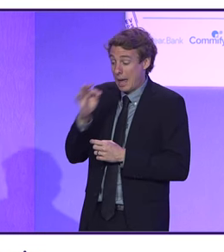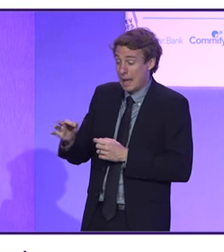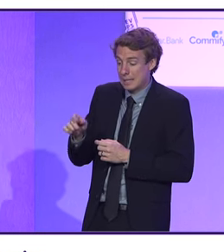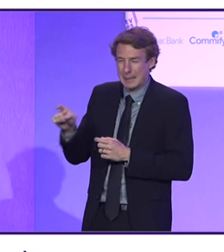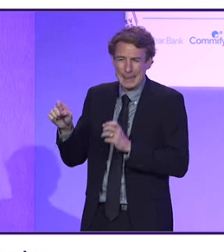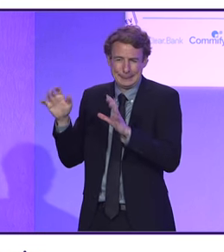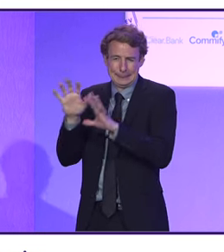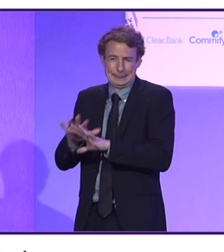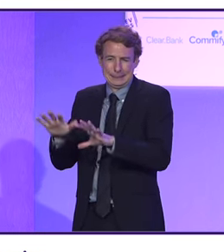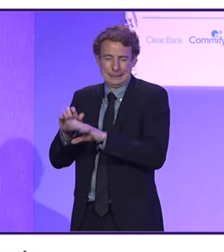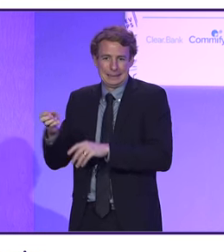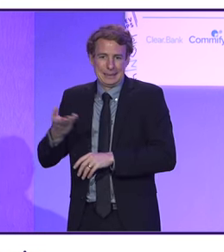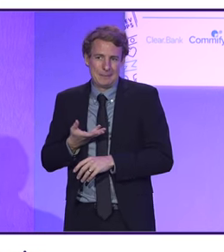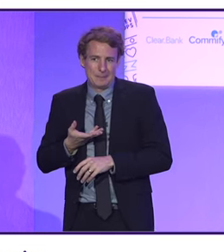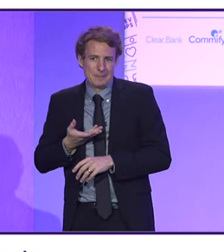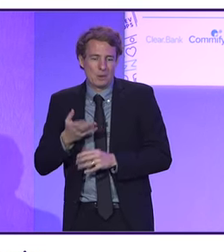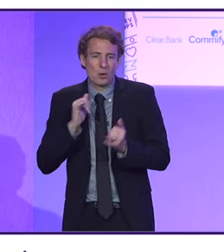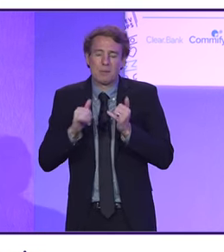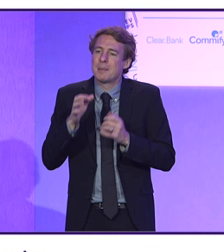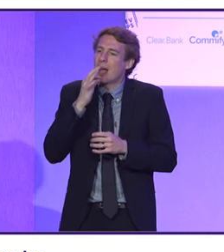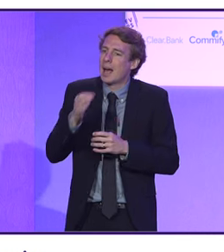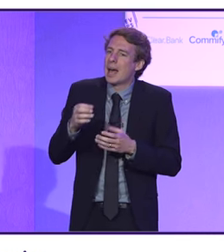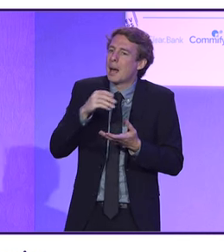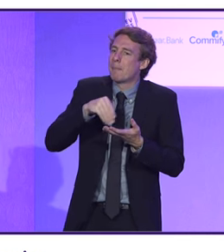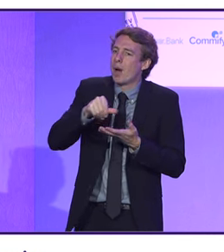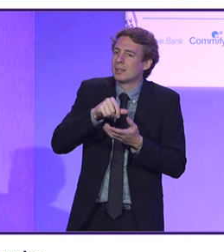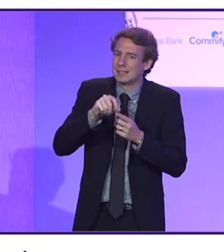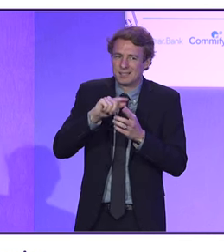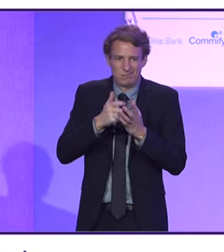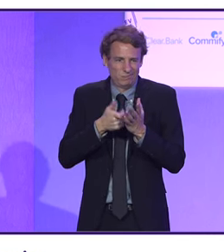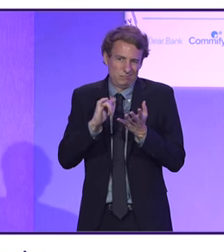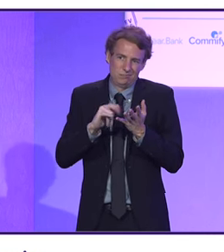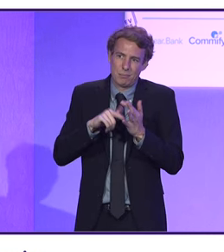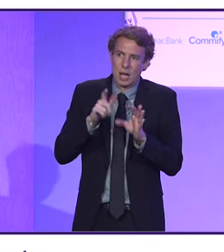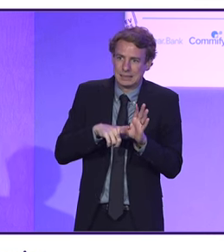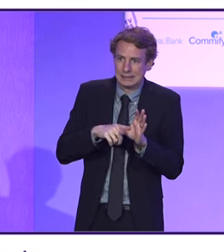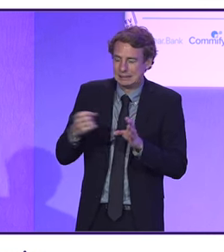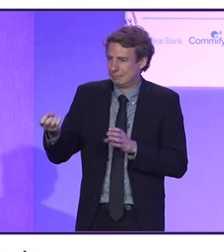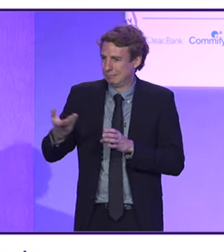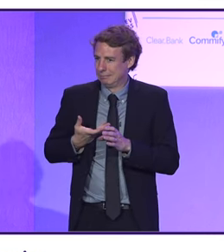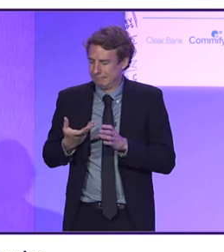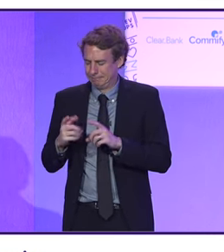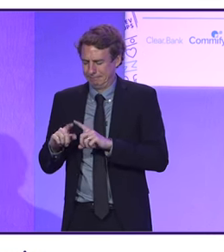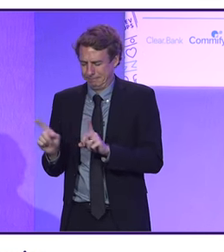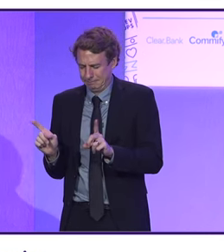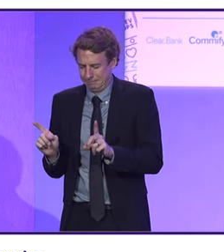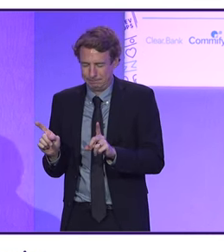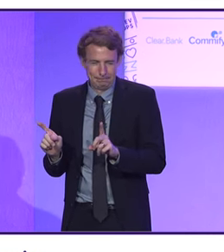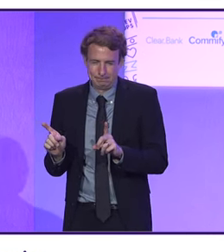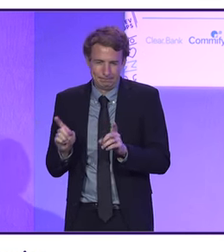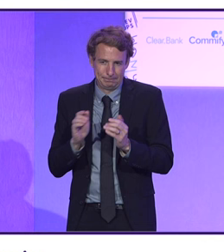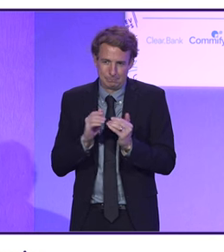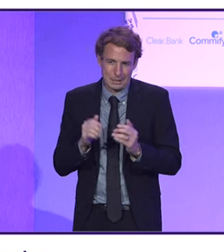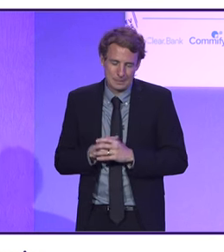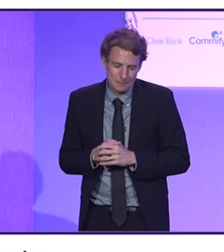You might ask for parsley and get some curly parsley instead of flat. That's not good, right? And also, as hard as they might try,